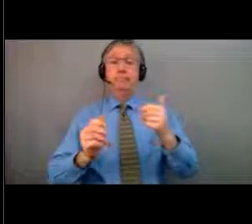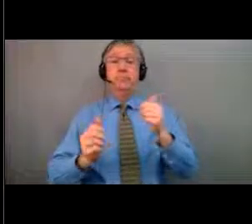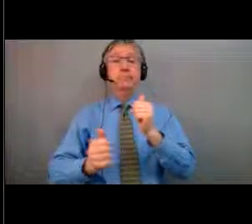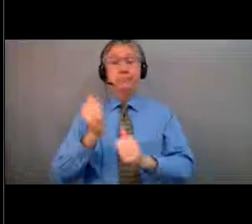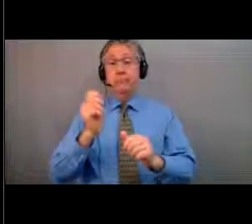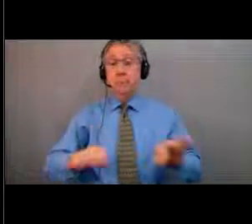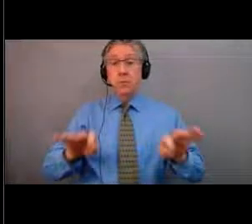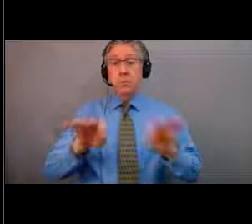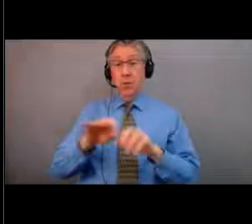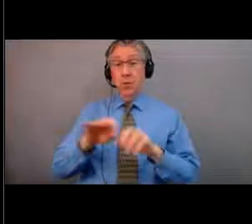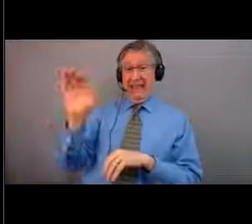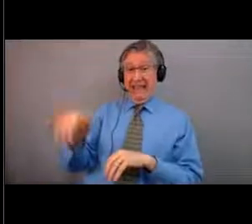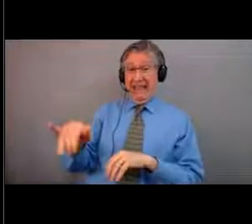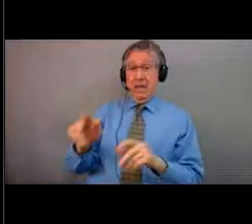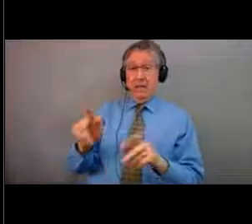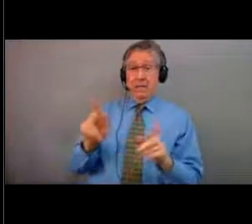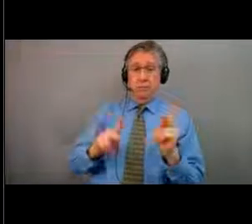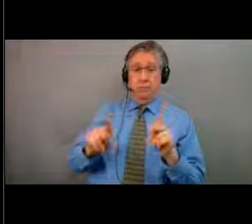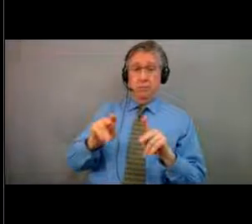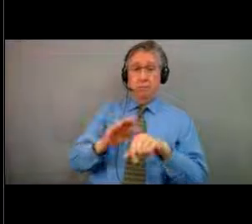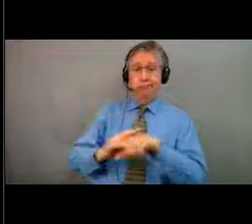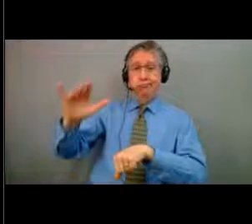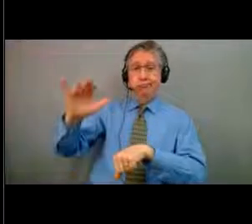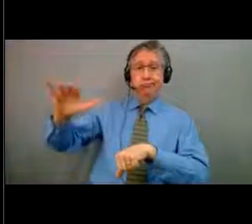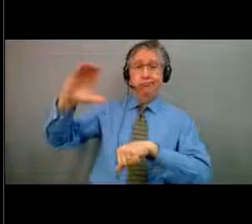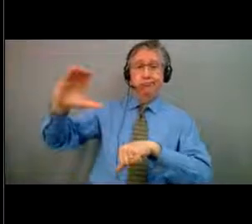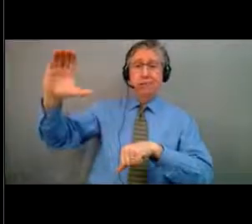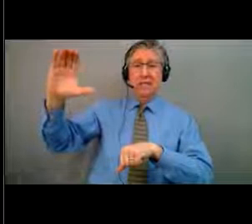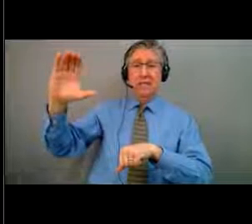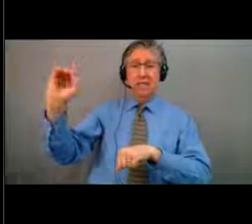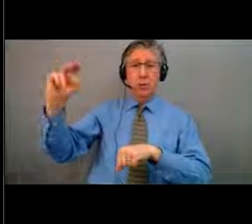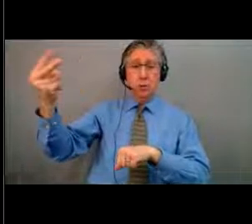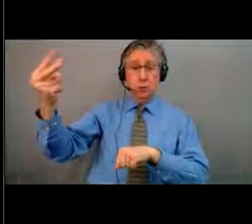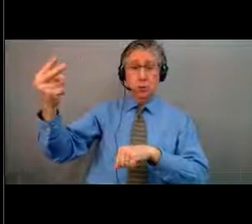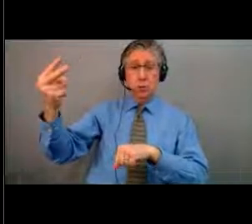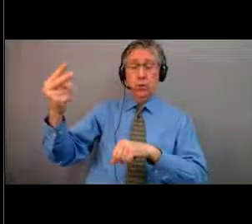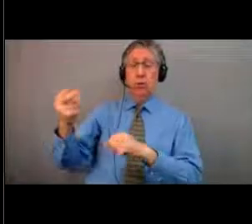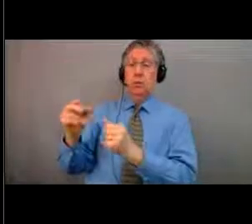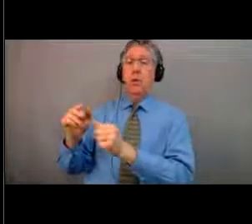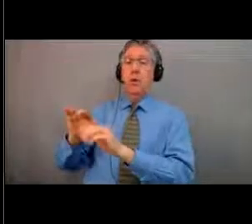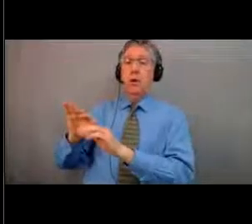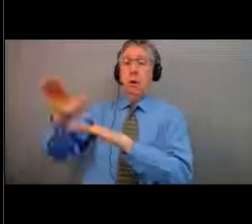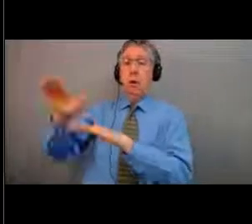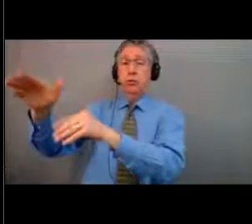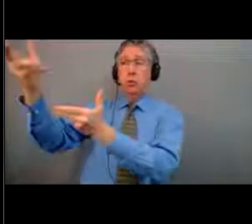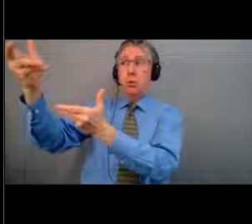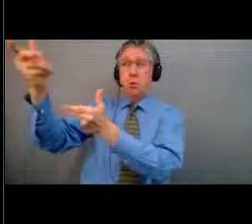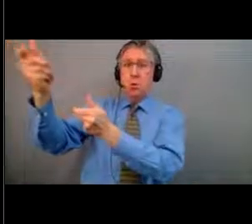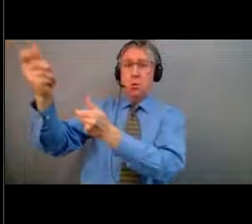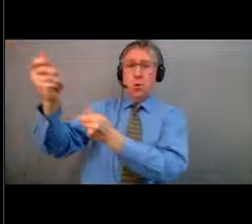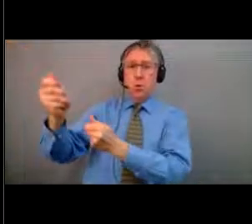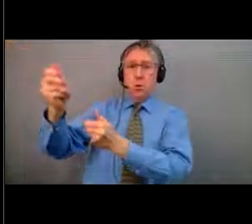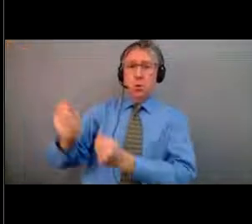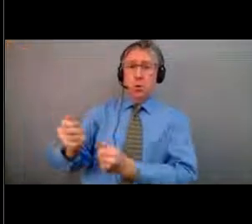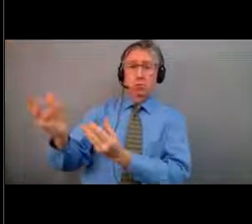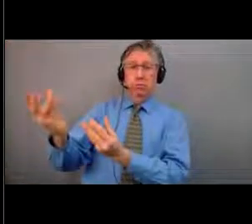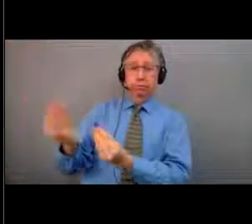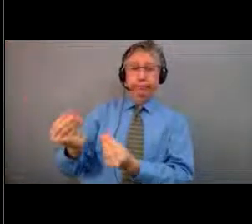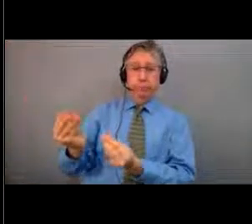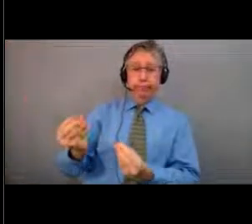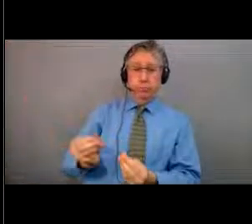of anthropogenic carbon dioxide keeping pace with the atmosphere, or does it respond to climate change and